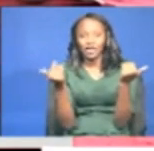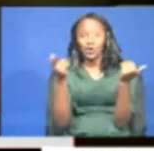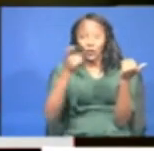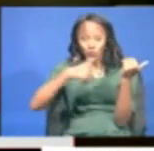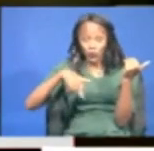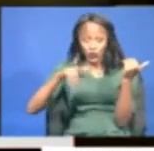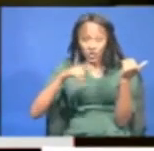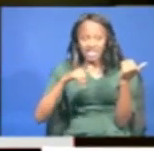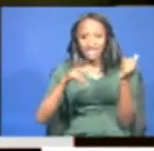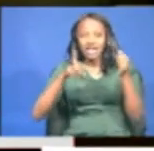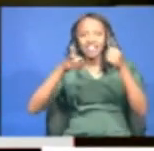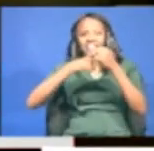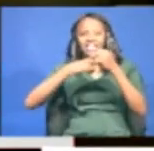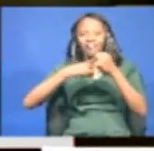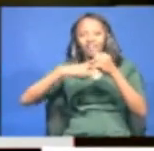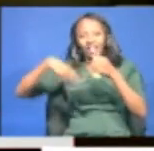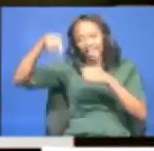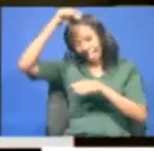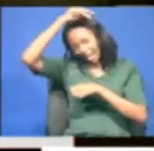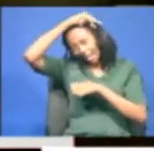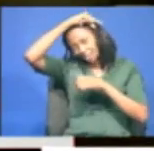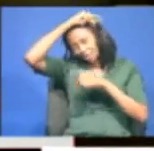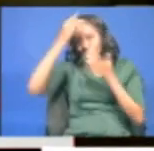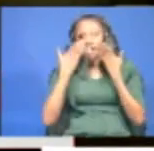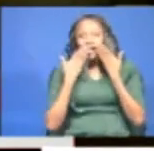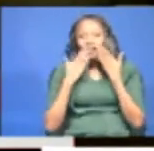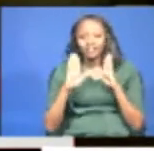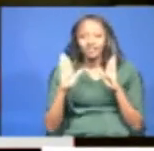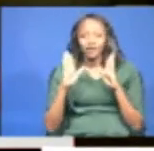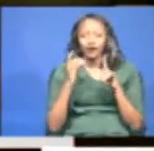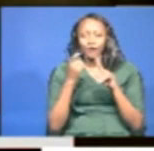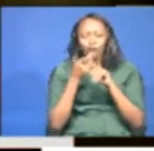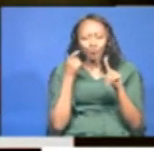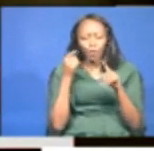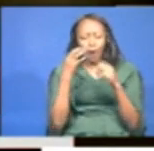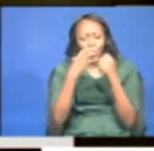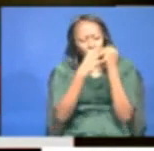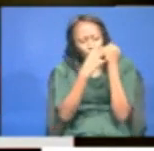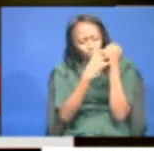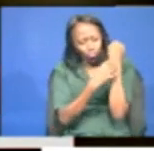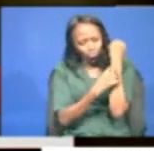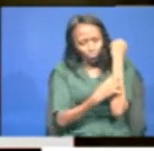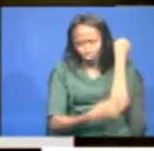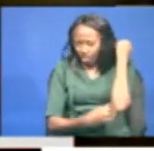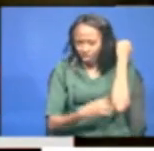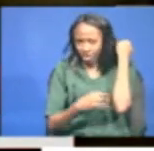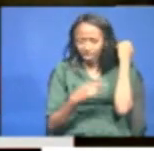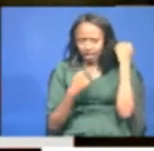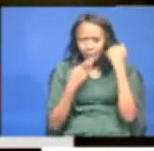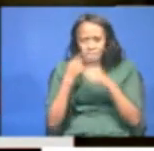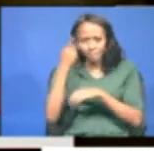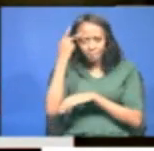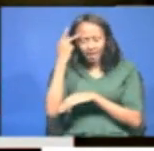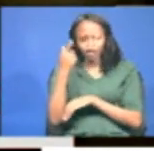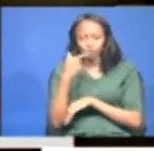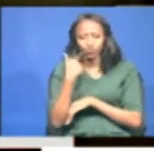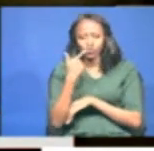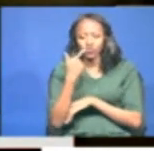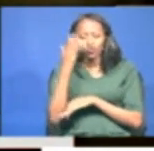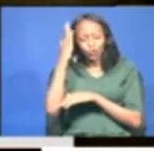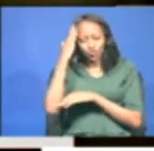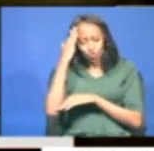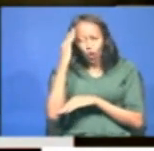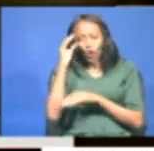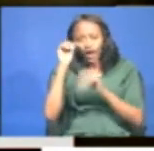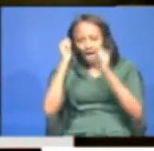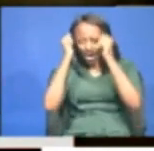we were 7 graduates. From parents who are peasants, They just knew that education is important.